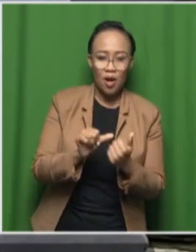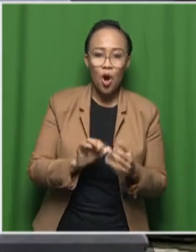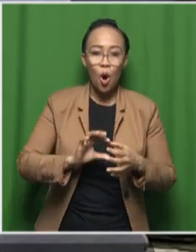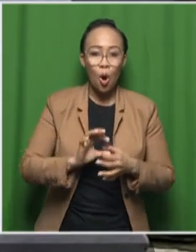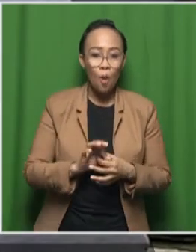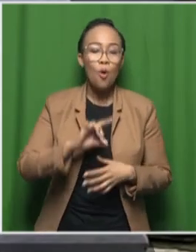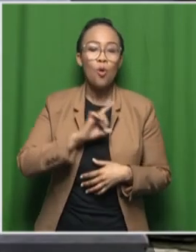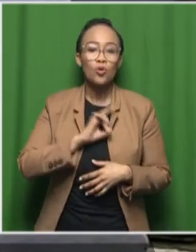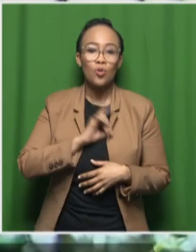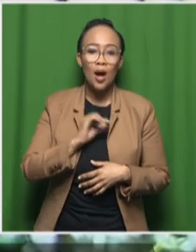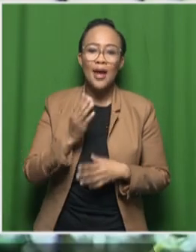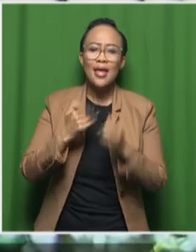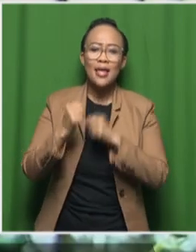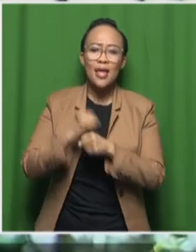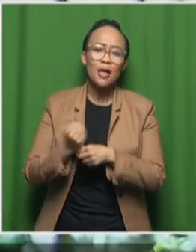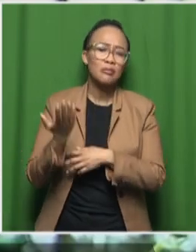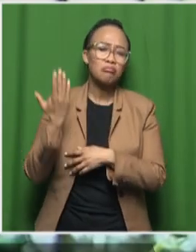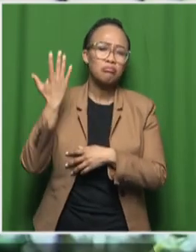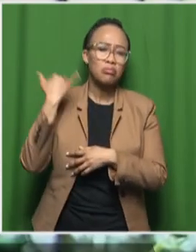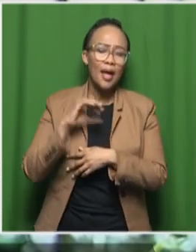floods centuries ago.